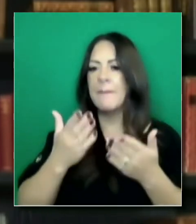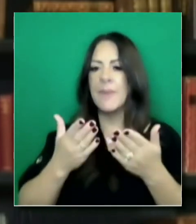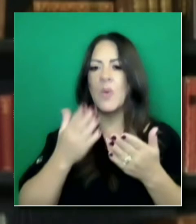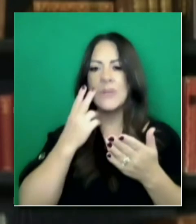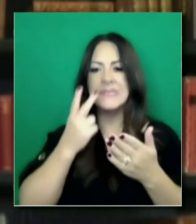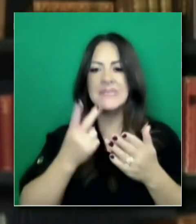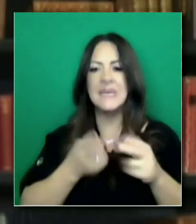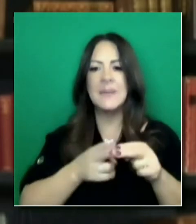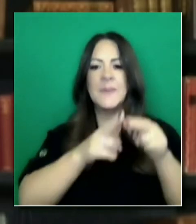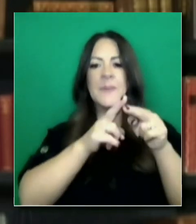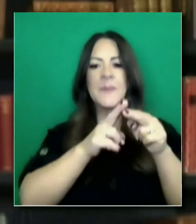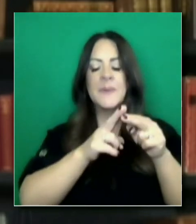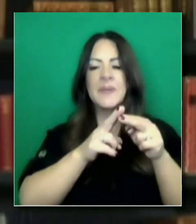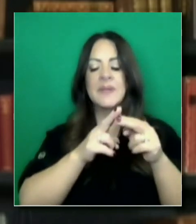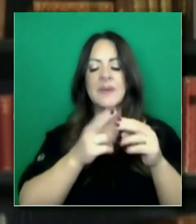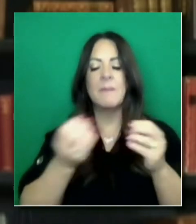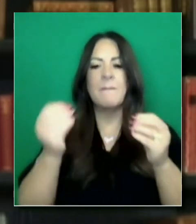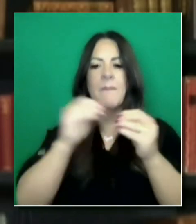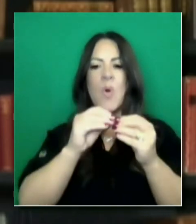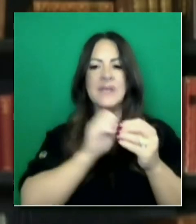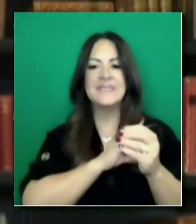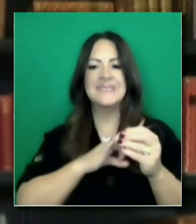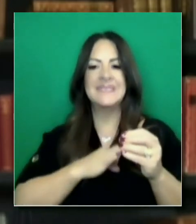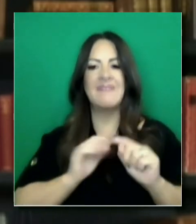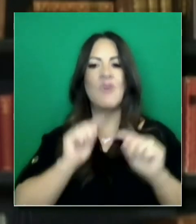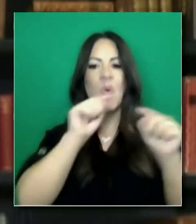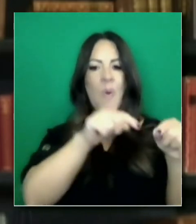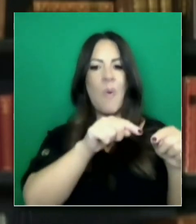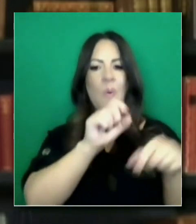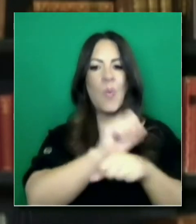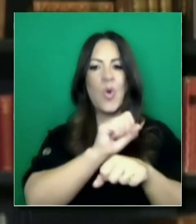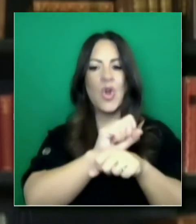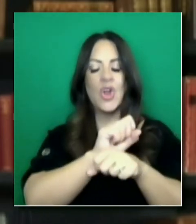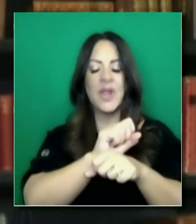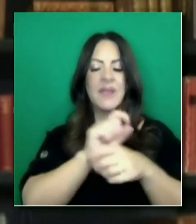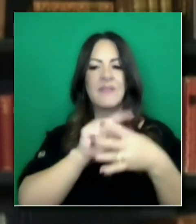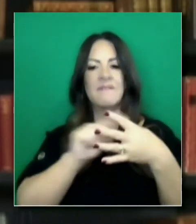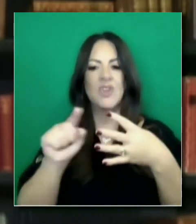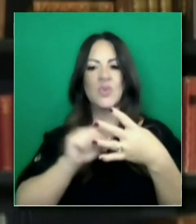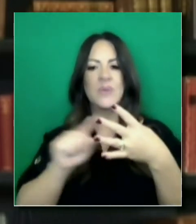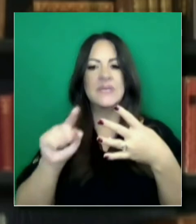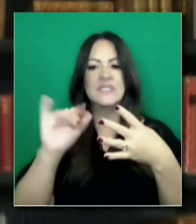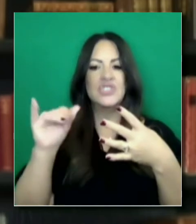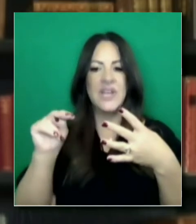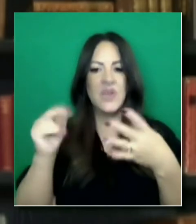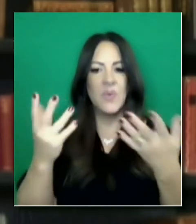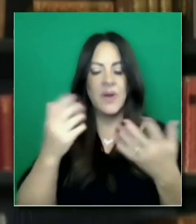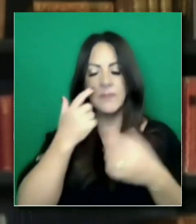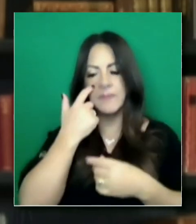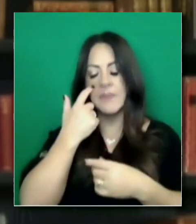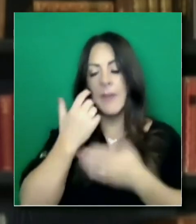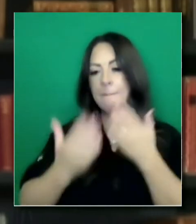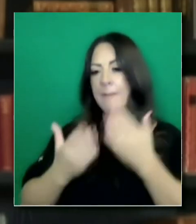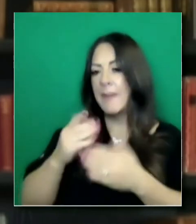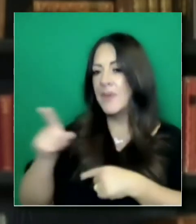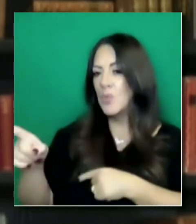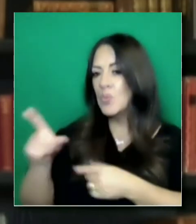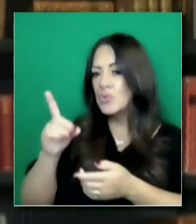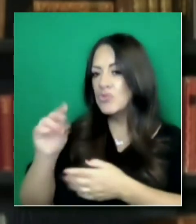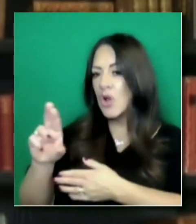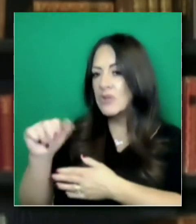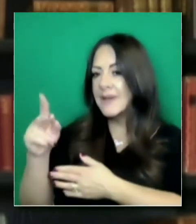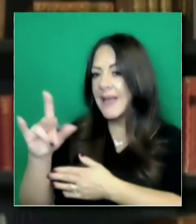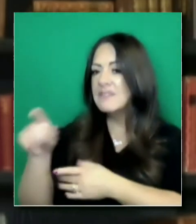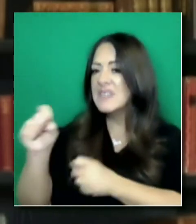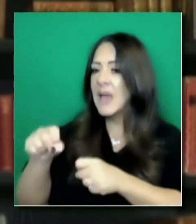that first week of January from where we are today, just on the natural. Perhaps you can amplify that, just socialize a little bit of that,